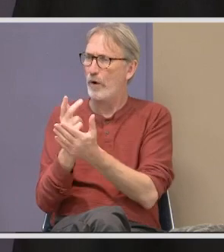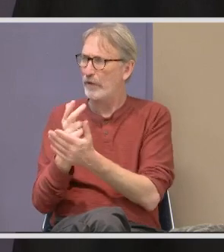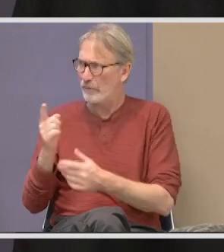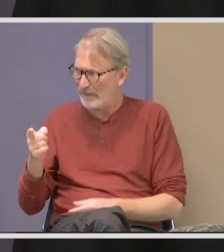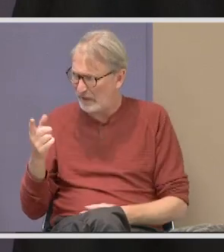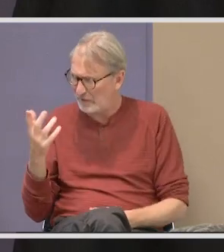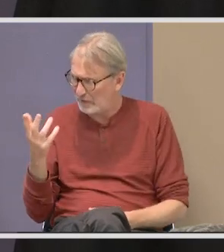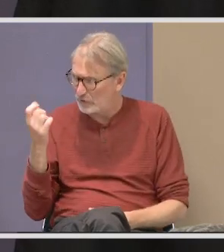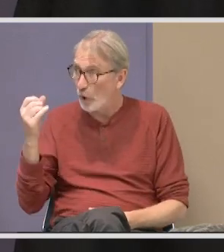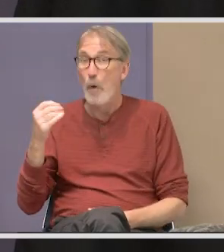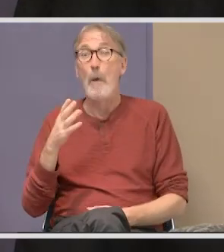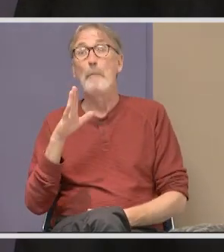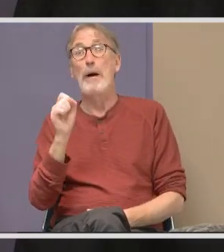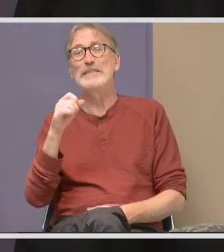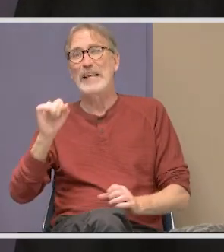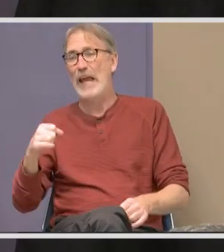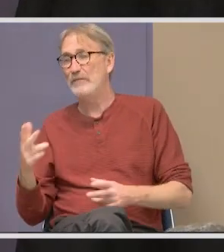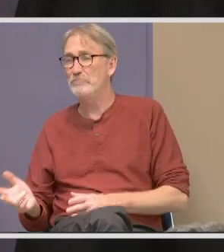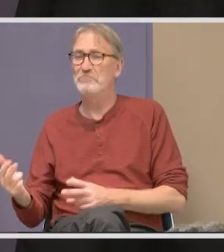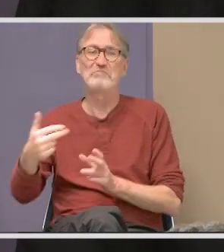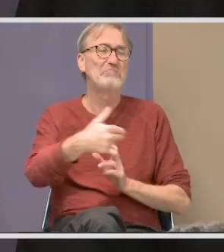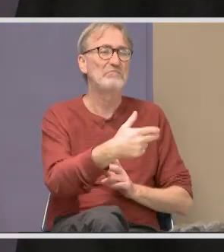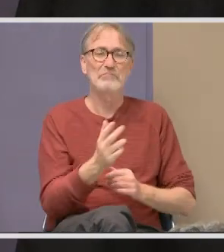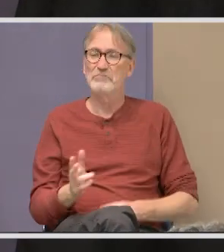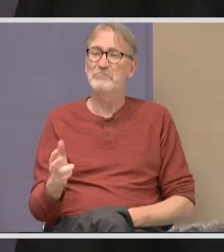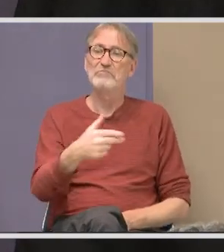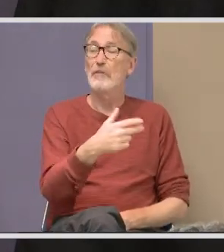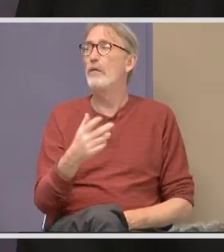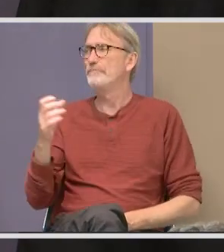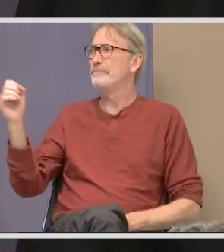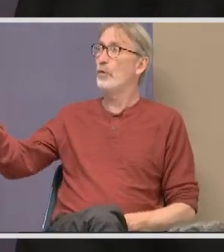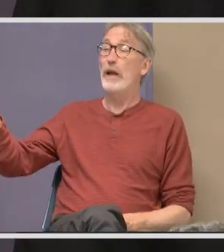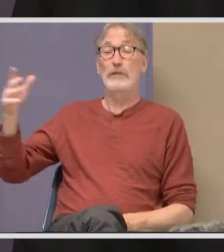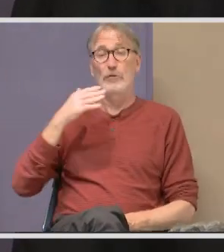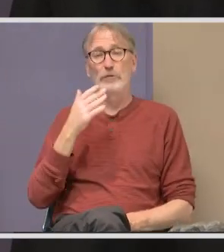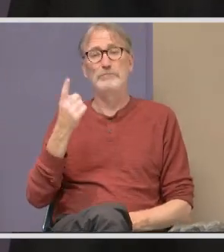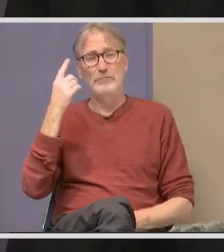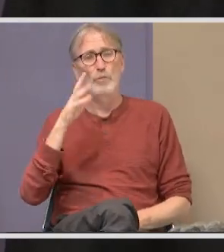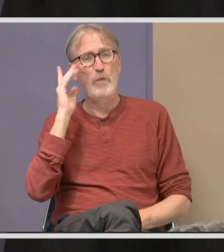to make that turning movement better. Yes. It's a great comment. We'll look into it. Yes.